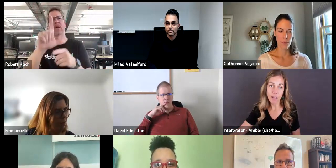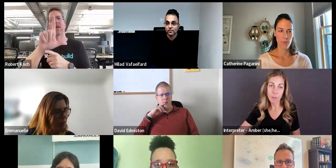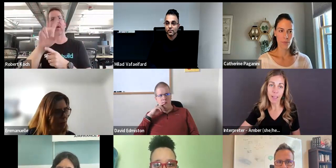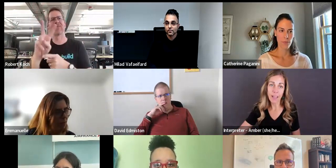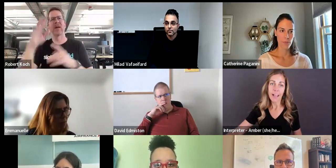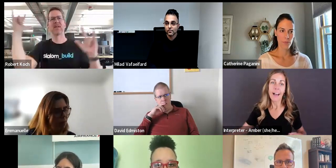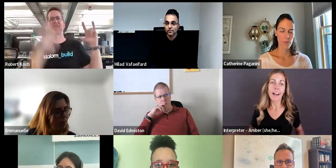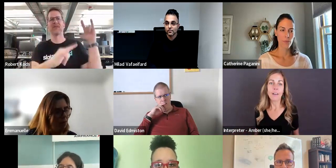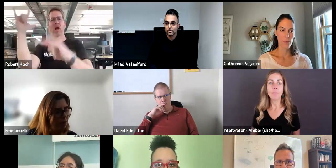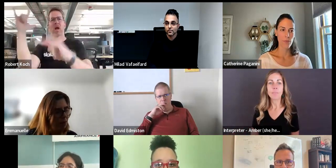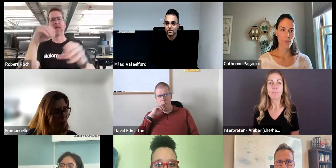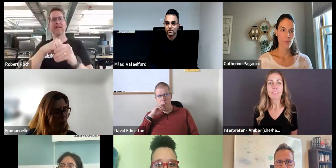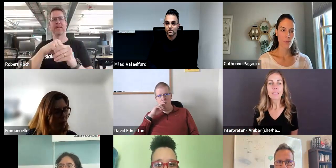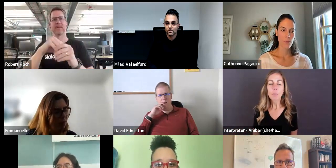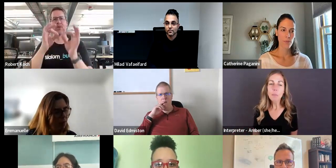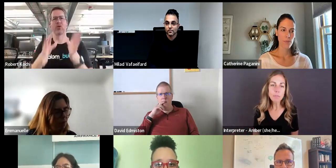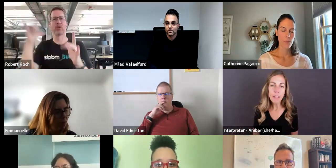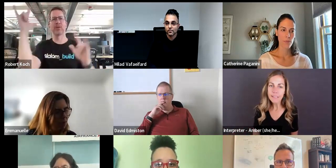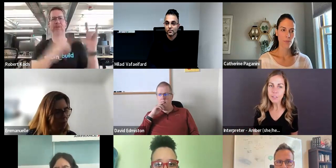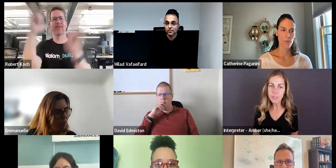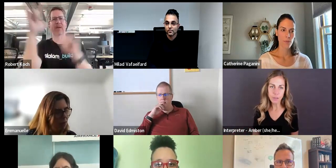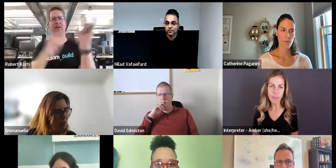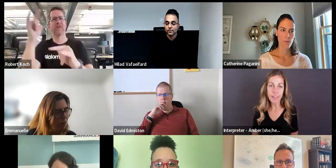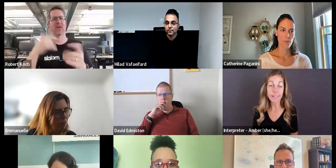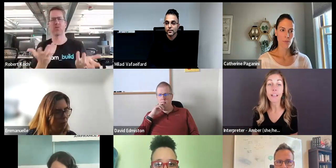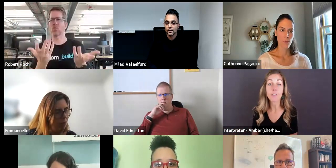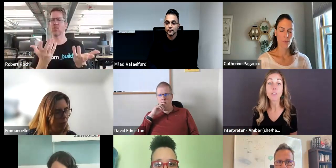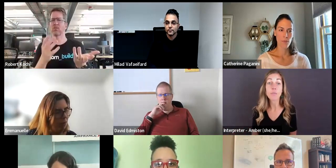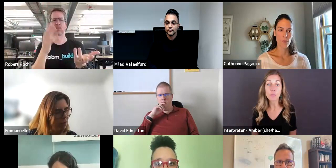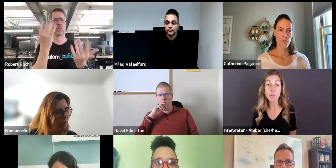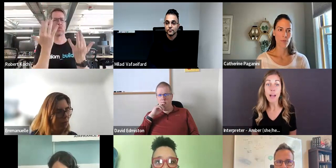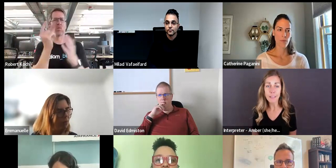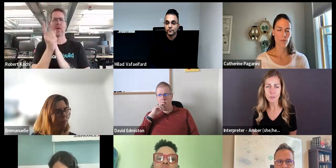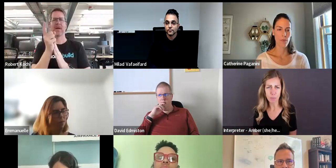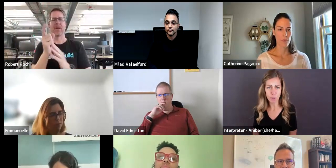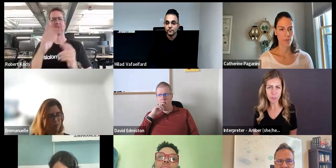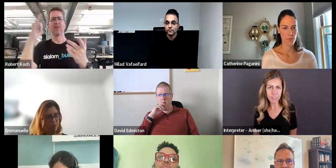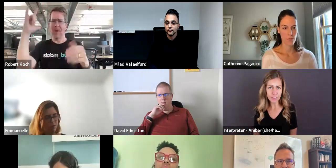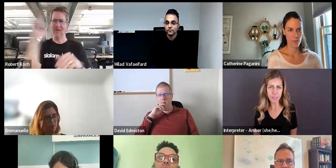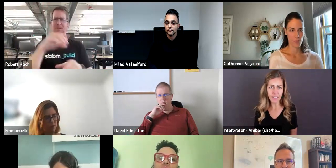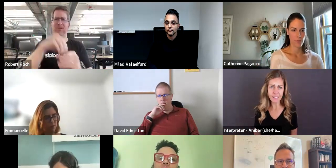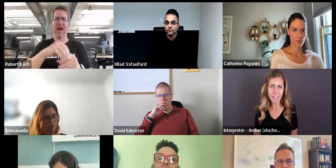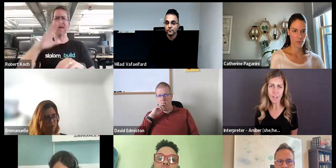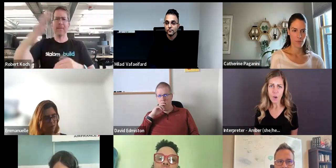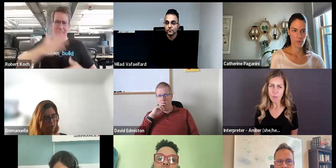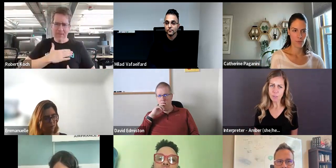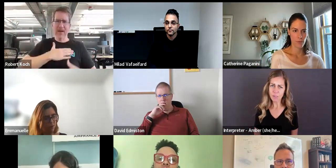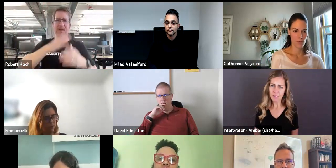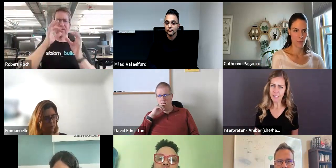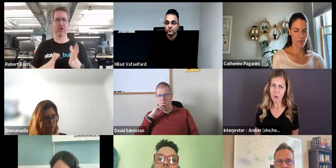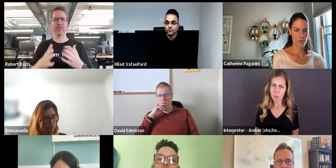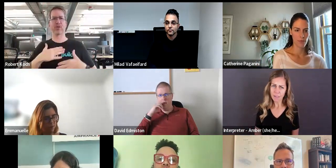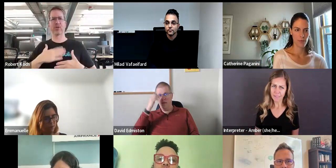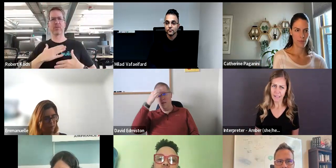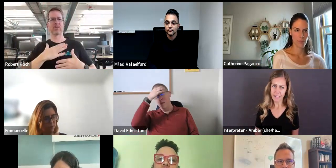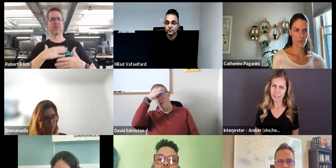So anyway, people fly into Las Vegas. They actually fly interpreters into Vegas, which I was